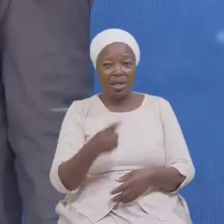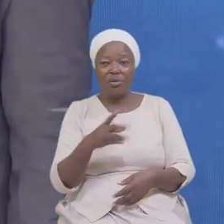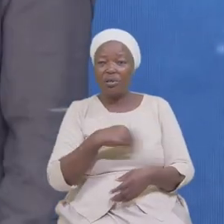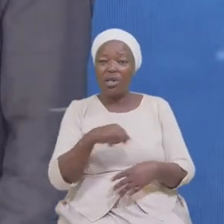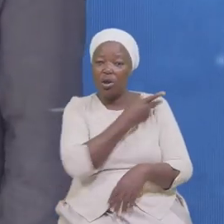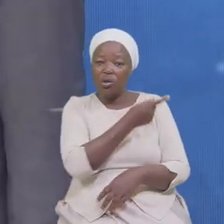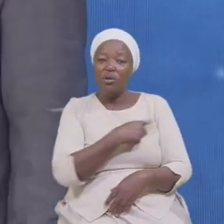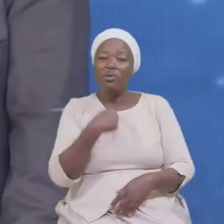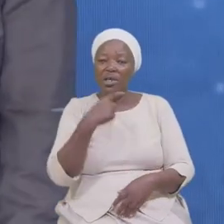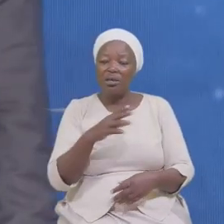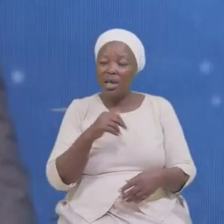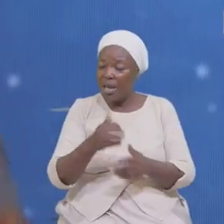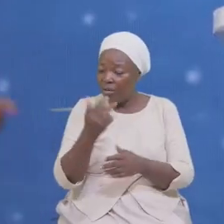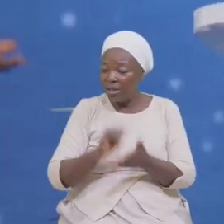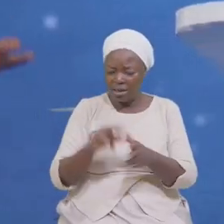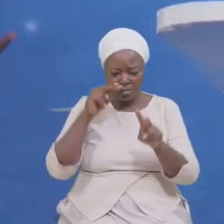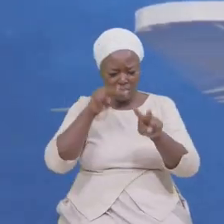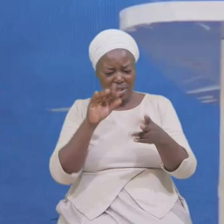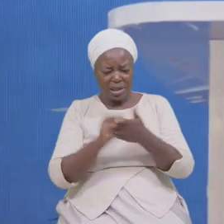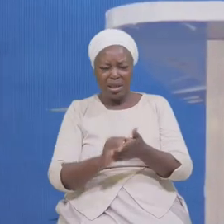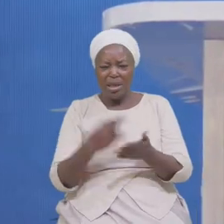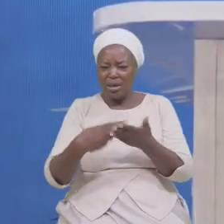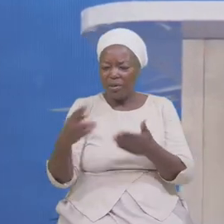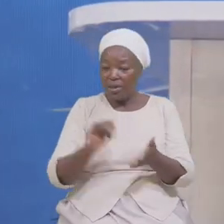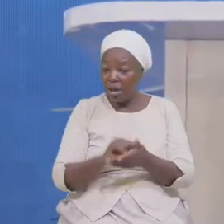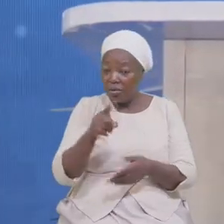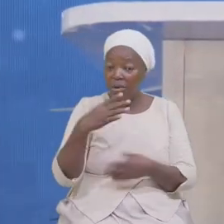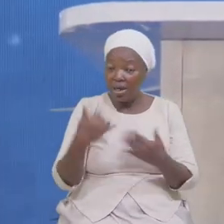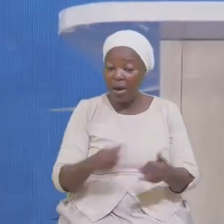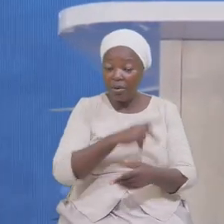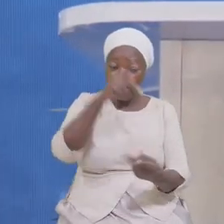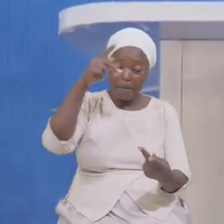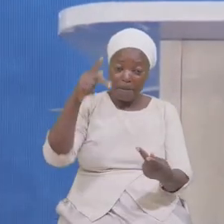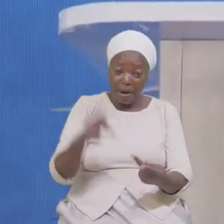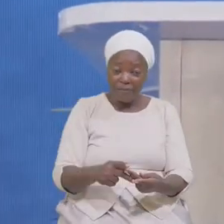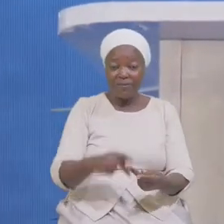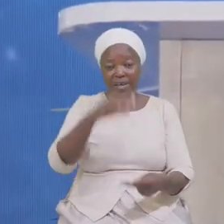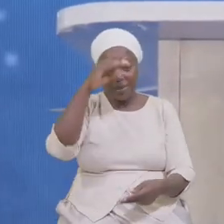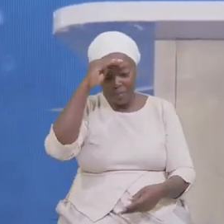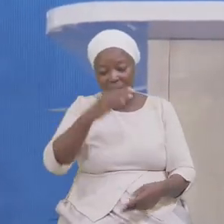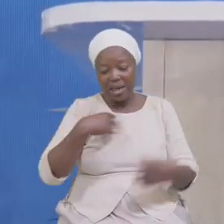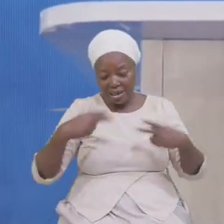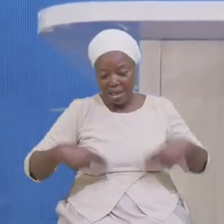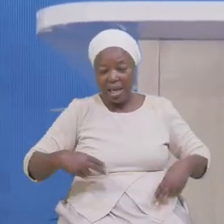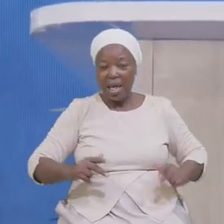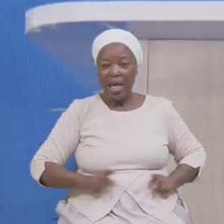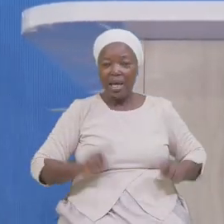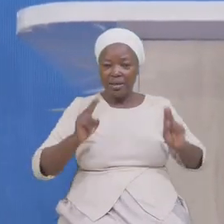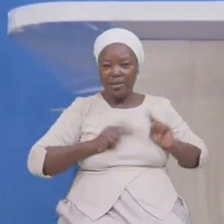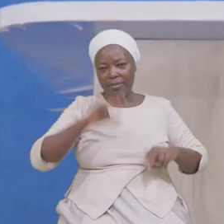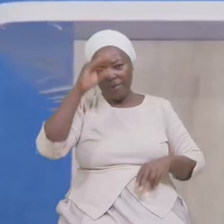that looks at that report that you are now a perfectly whole, healthy man. He said,